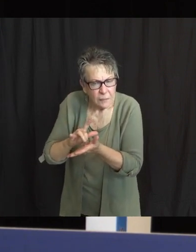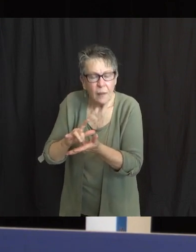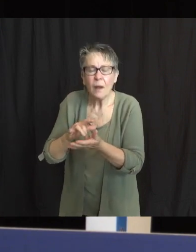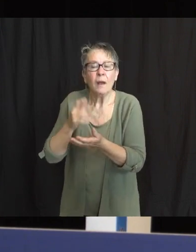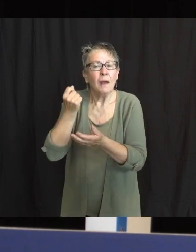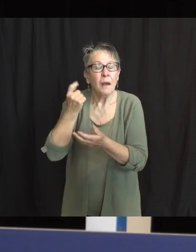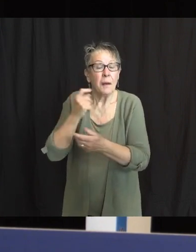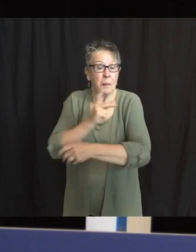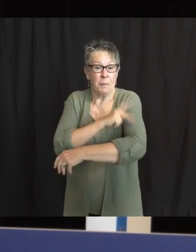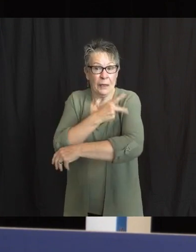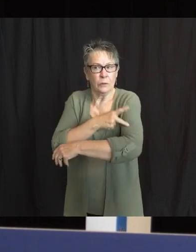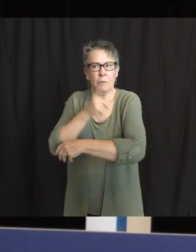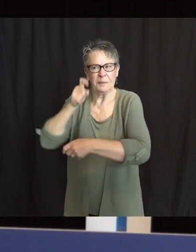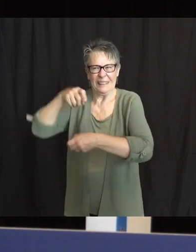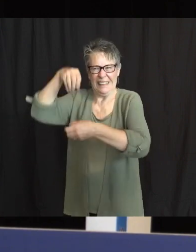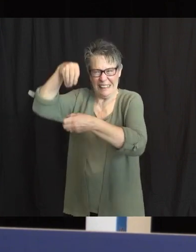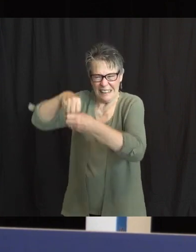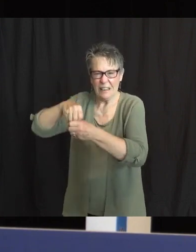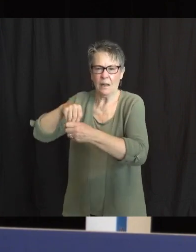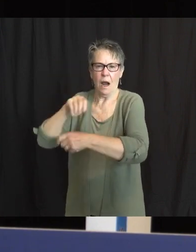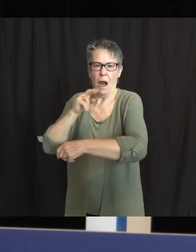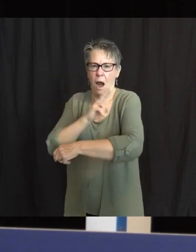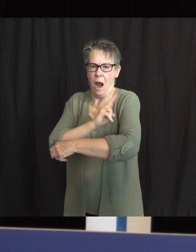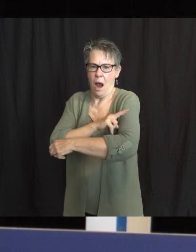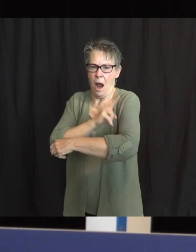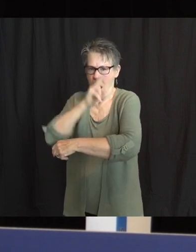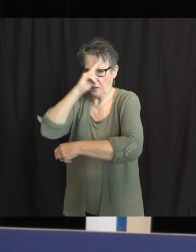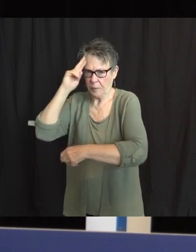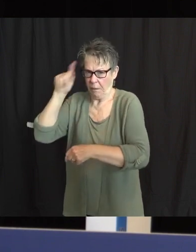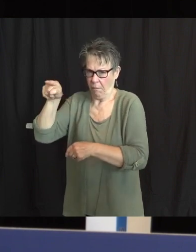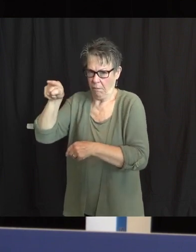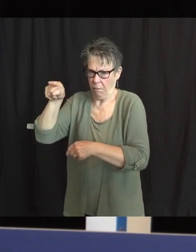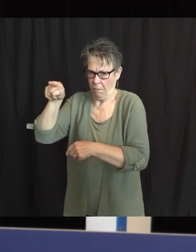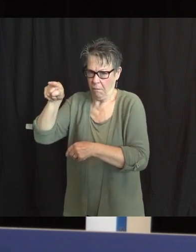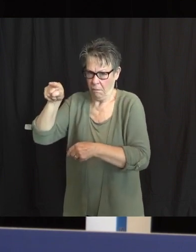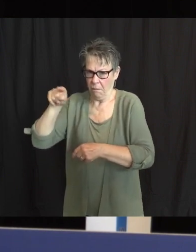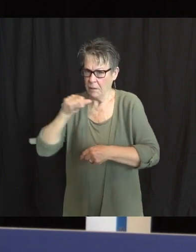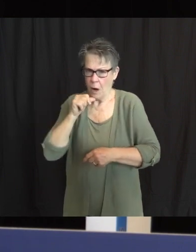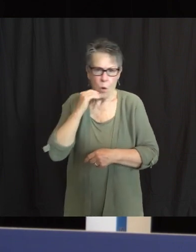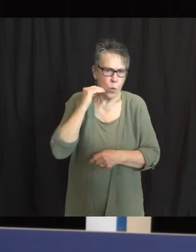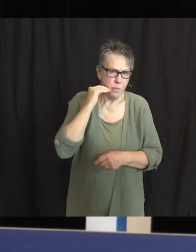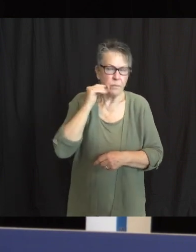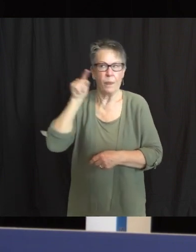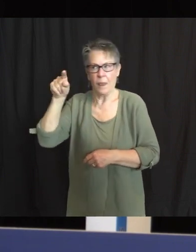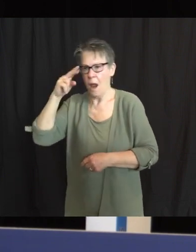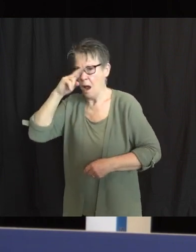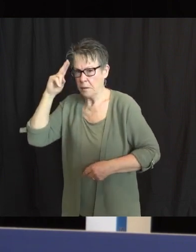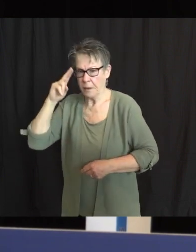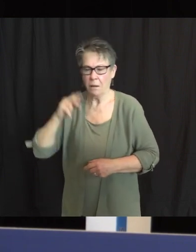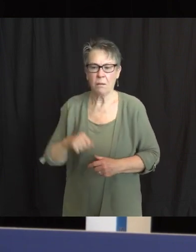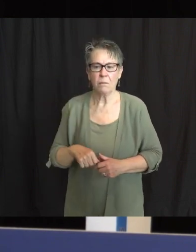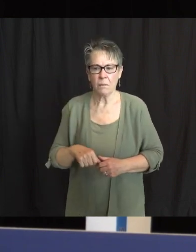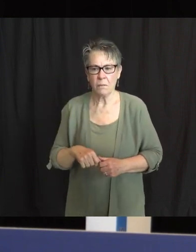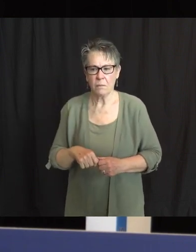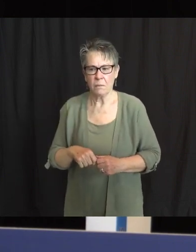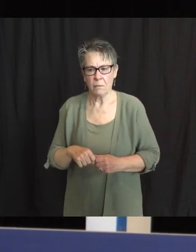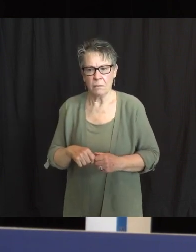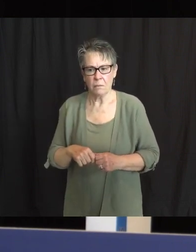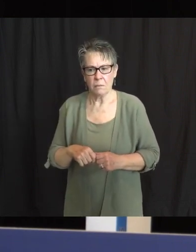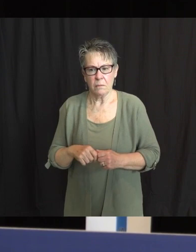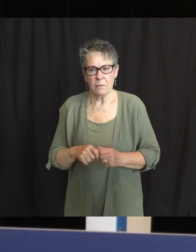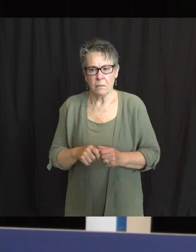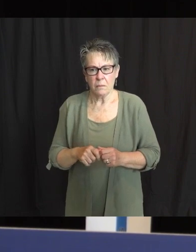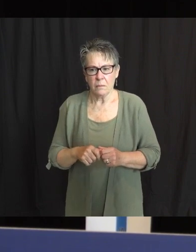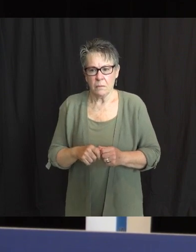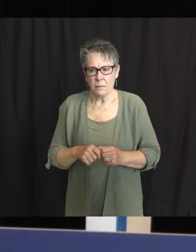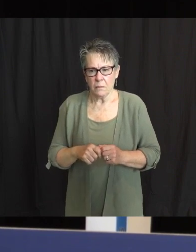treating physicians following hospital policies on the use of restricted drugs. The EUA requires that authorized